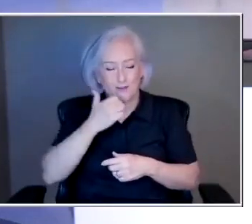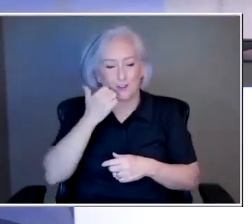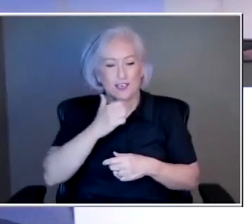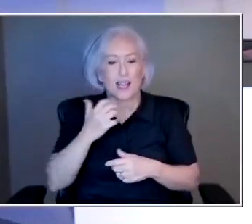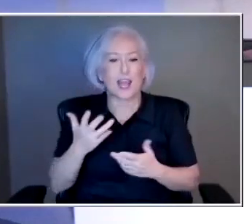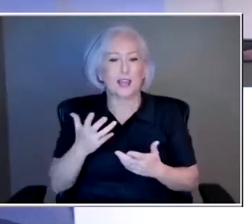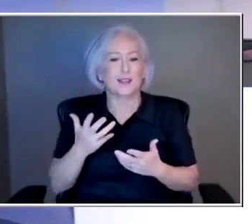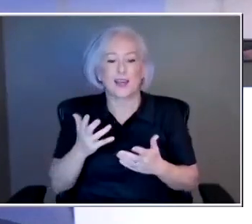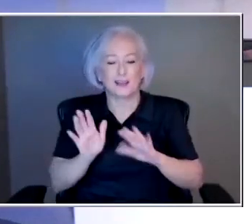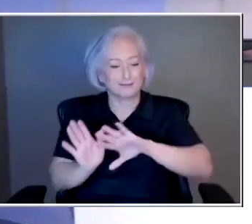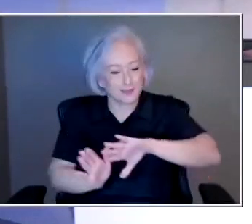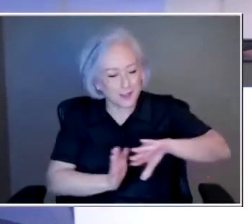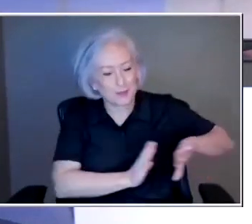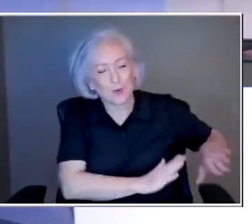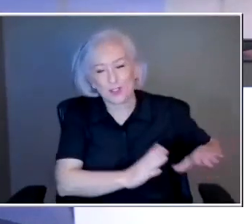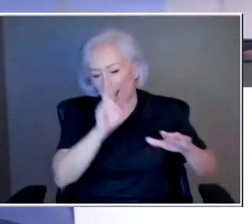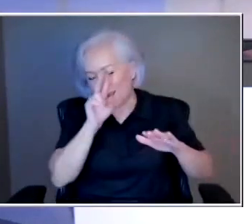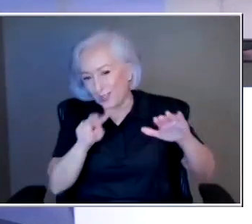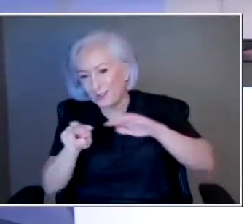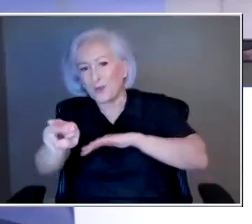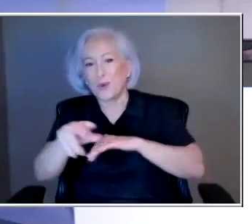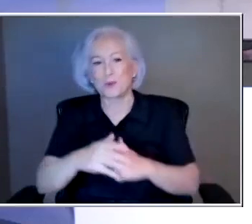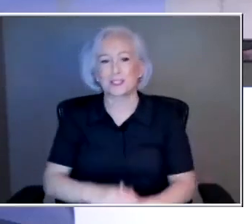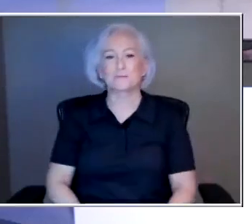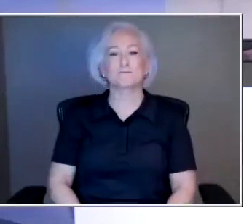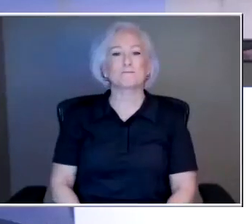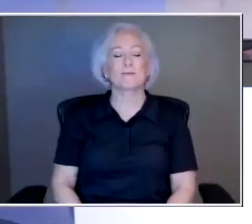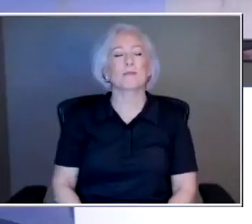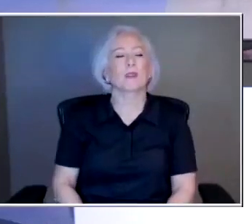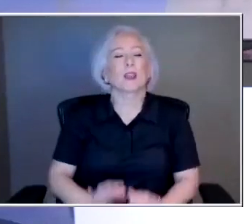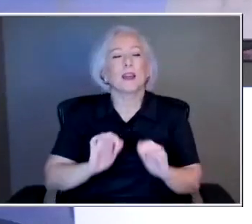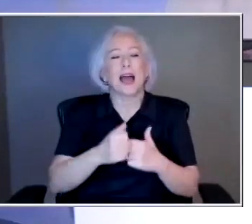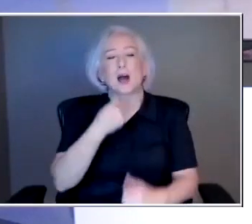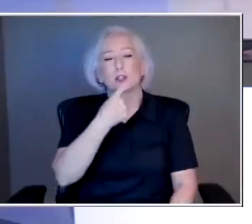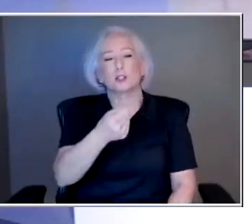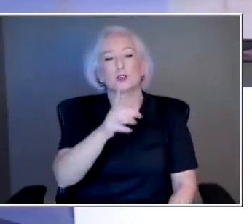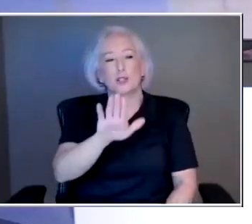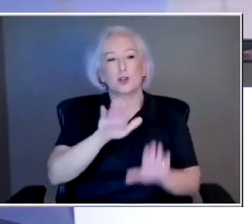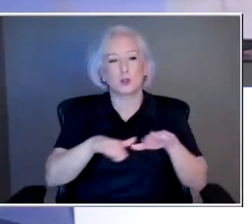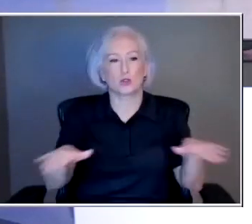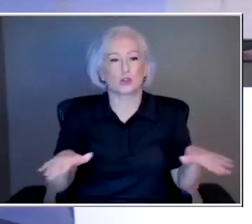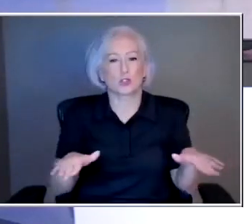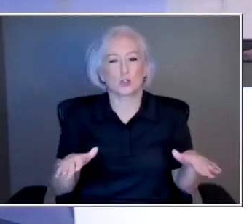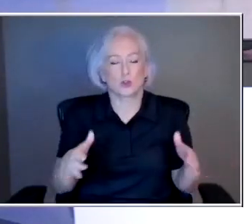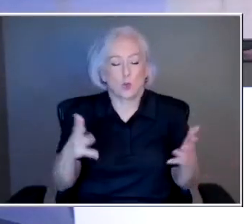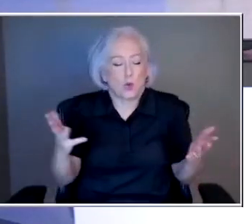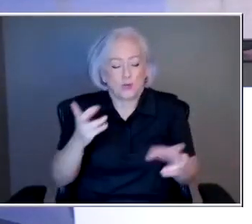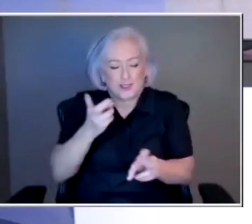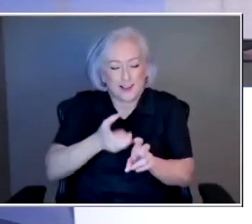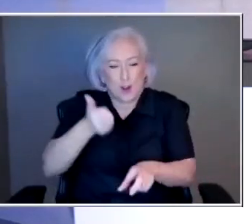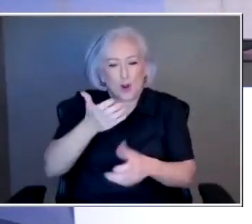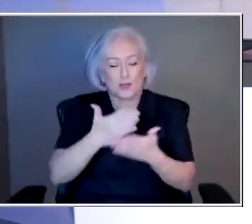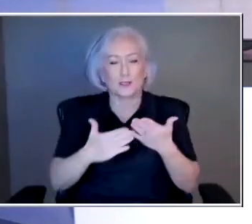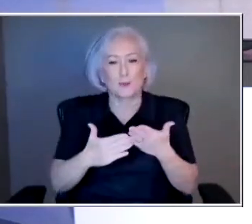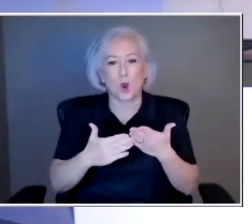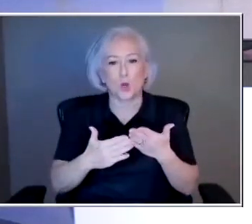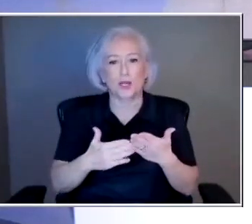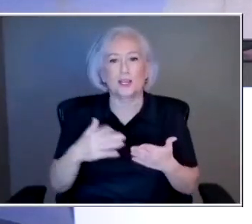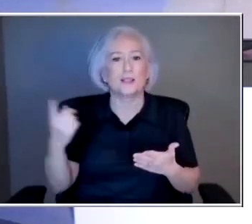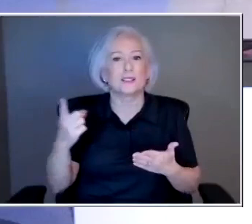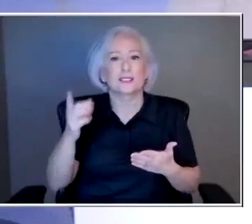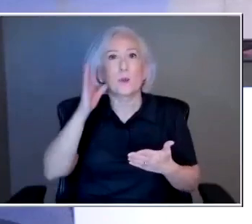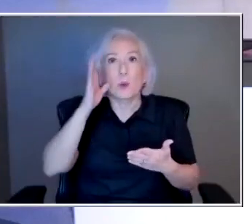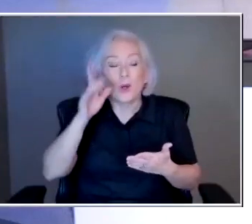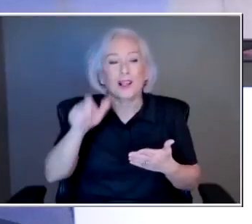On that note, though, how did you and your husband tell your children? What was the hardest part? Because there's somebody out there who's going to have this